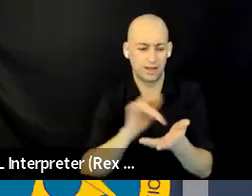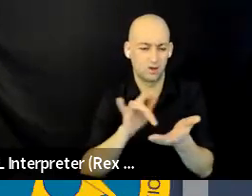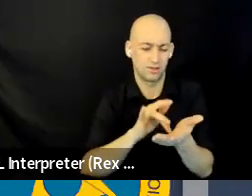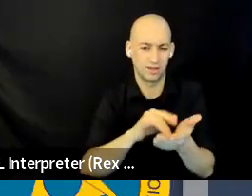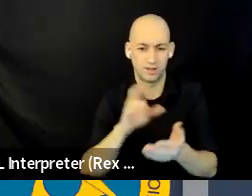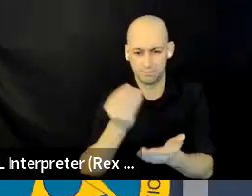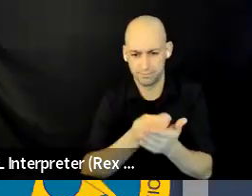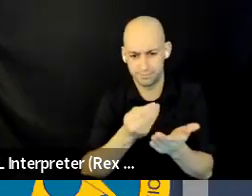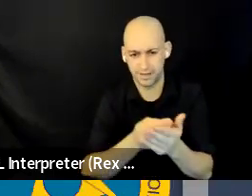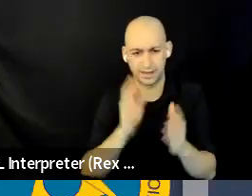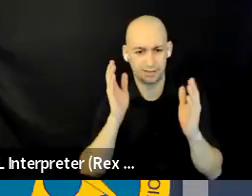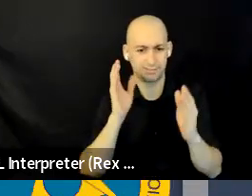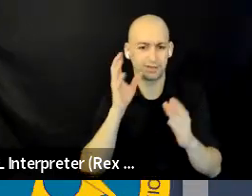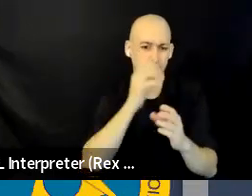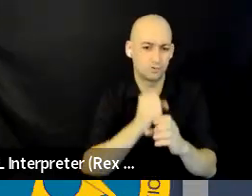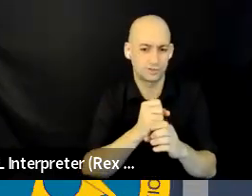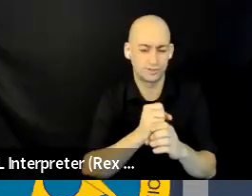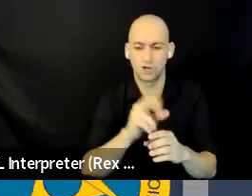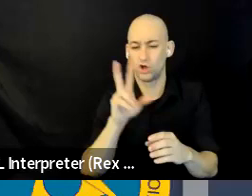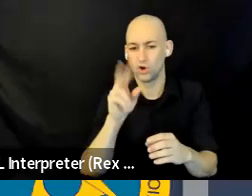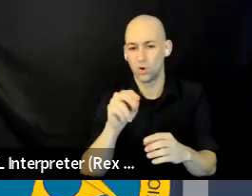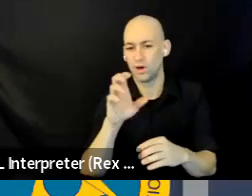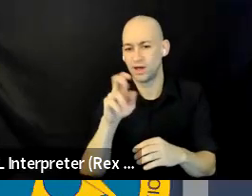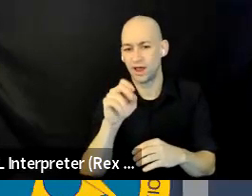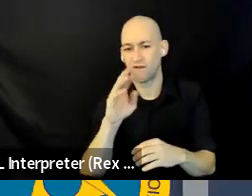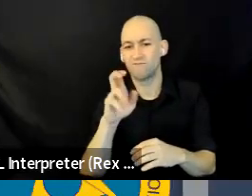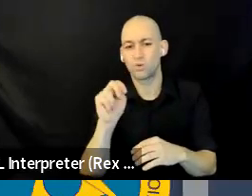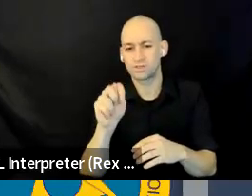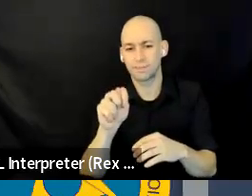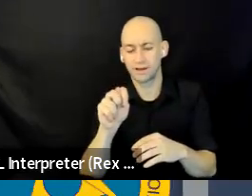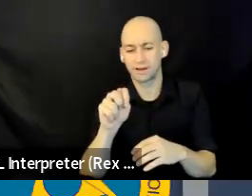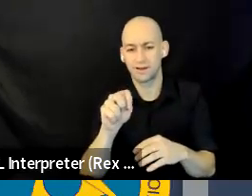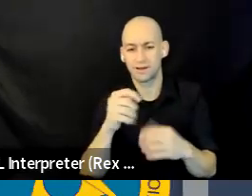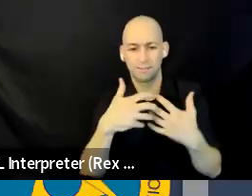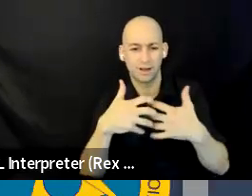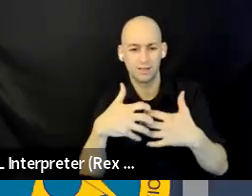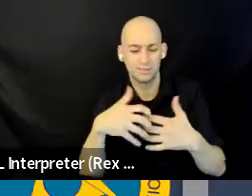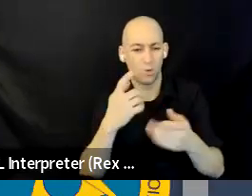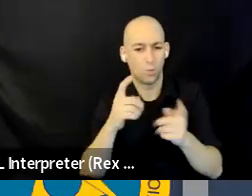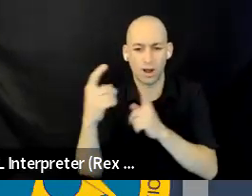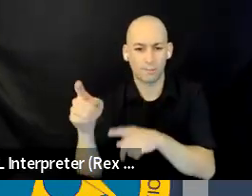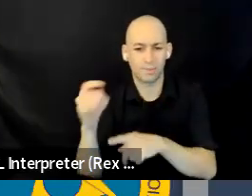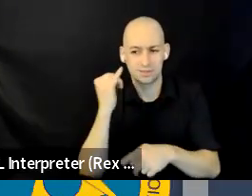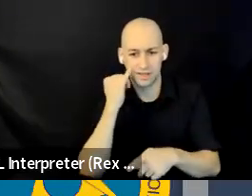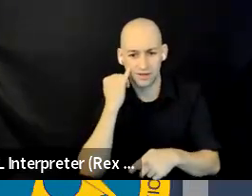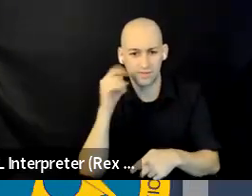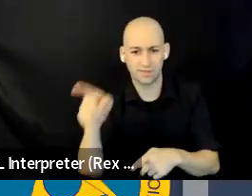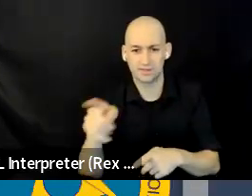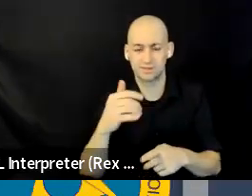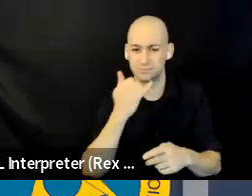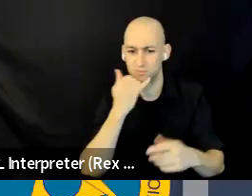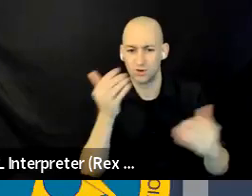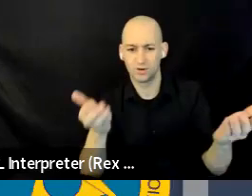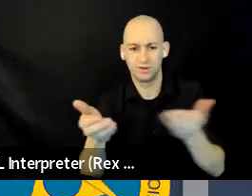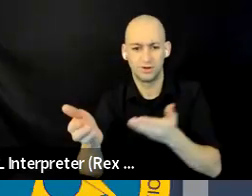assumptions. There are currently no enforcement mechanisms for what happens when an MPO bases its future revenue on a funding source that is yet to